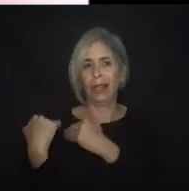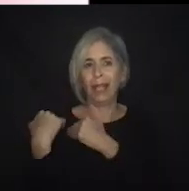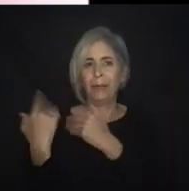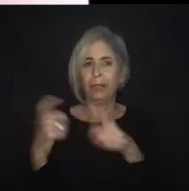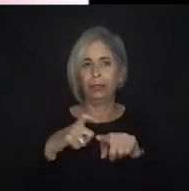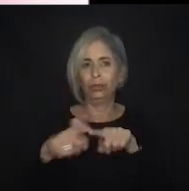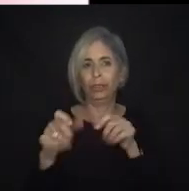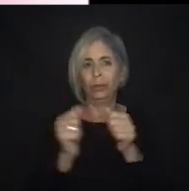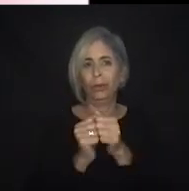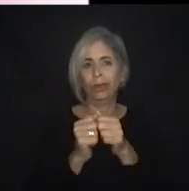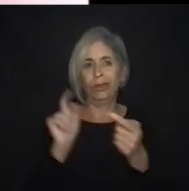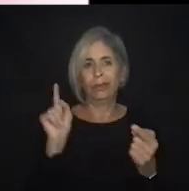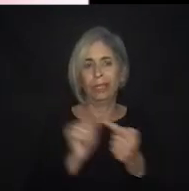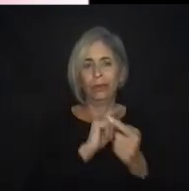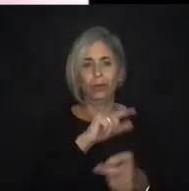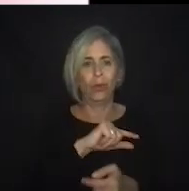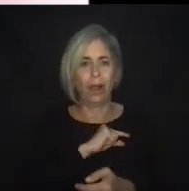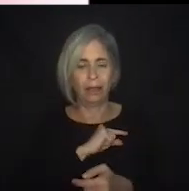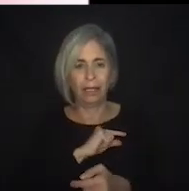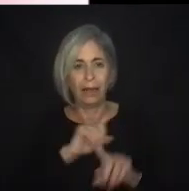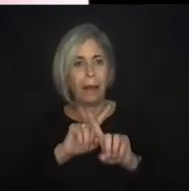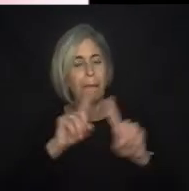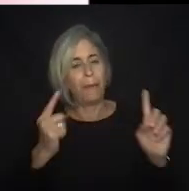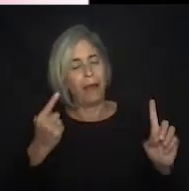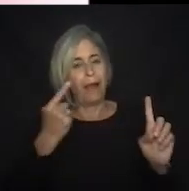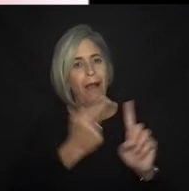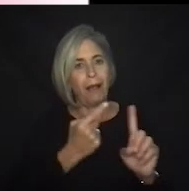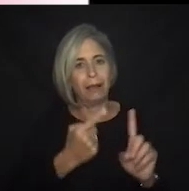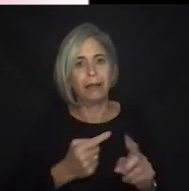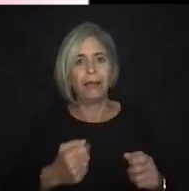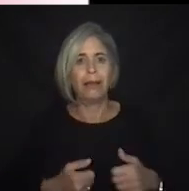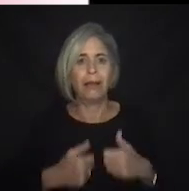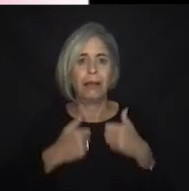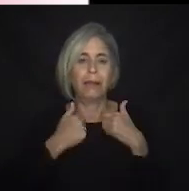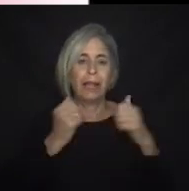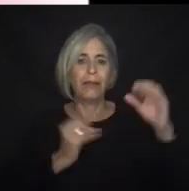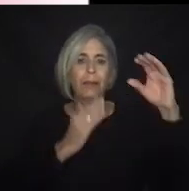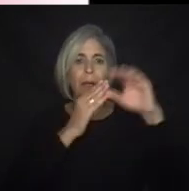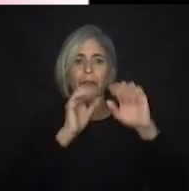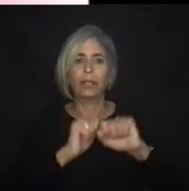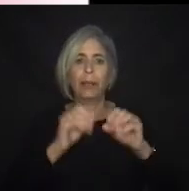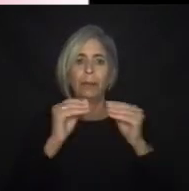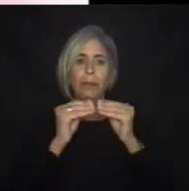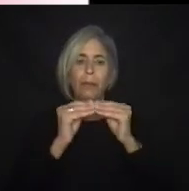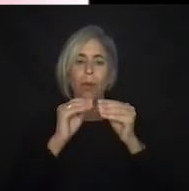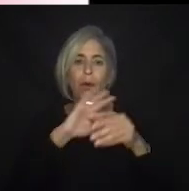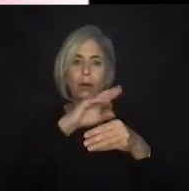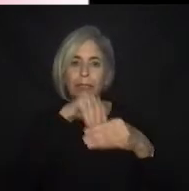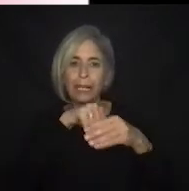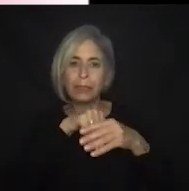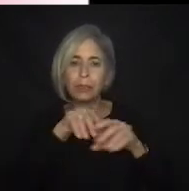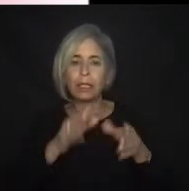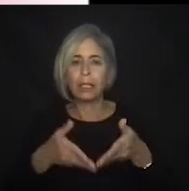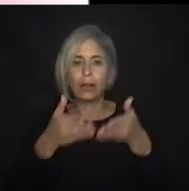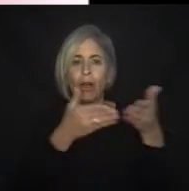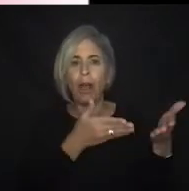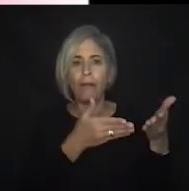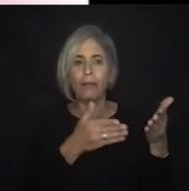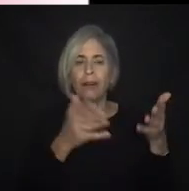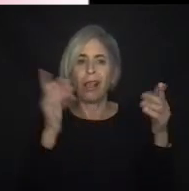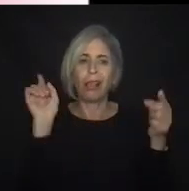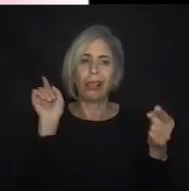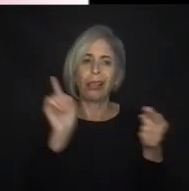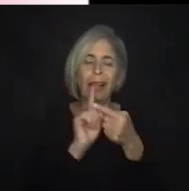decreased quality. However, with that being said, live streaming from the browser can definitely be way more accessible and offer way less